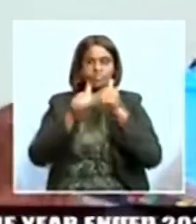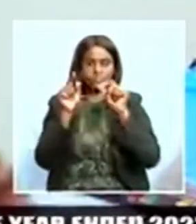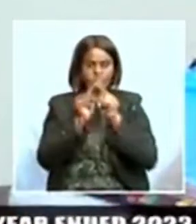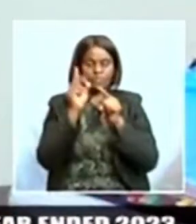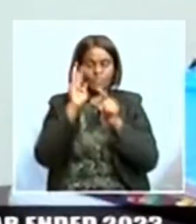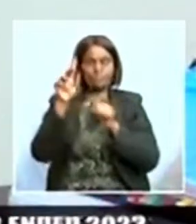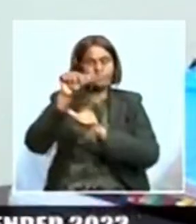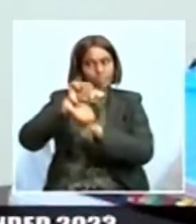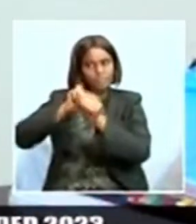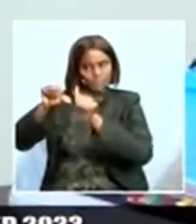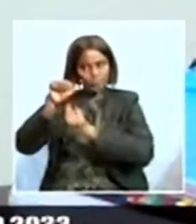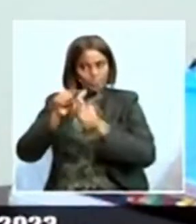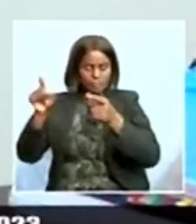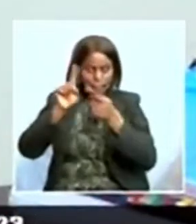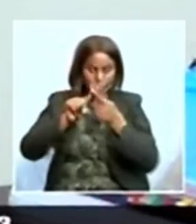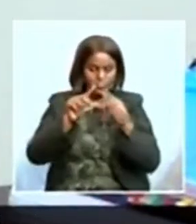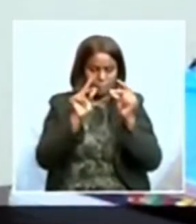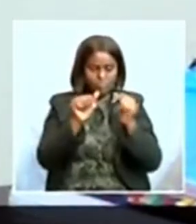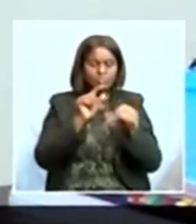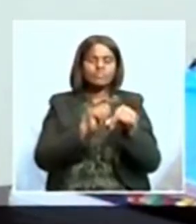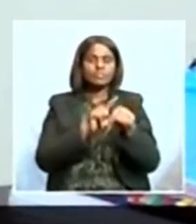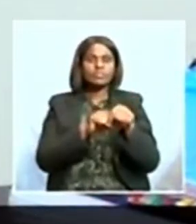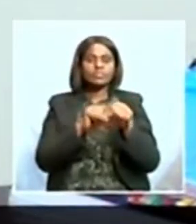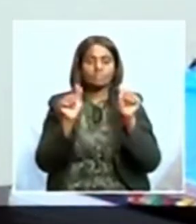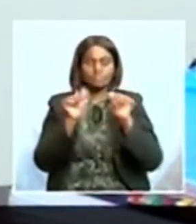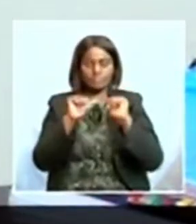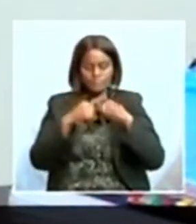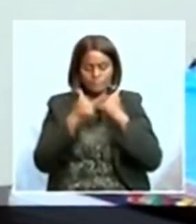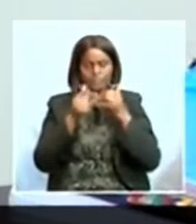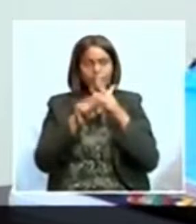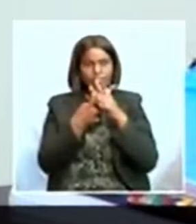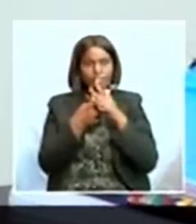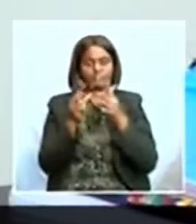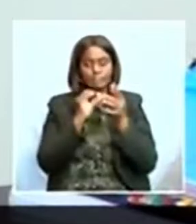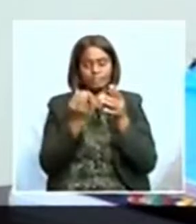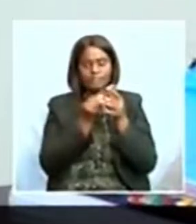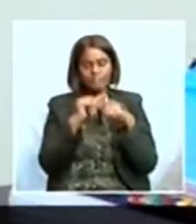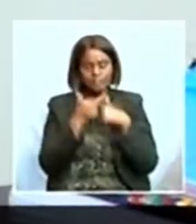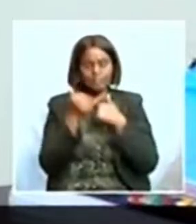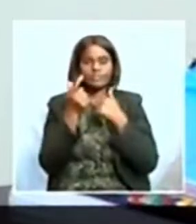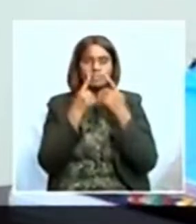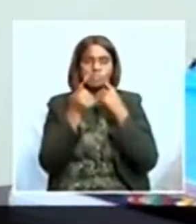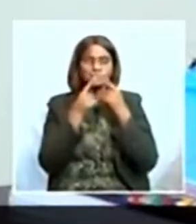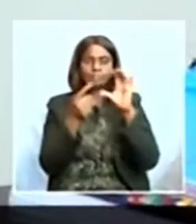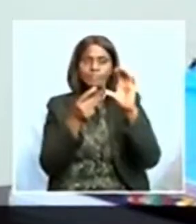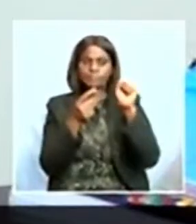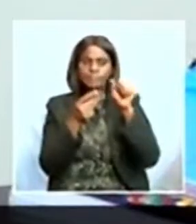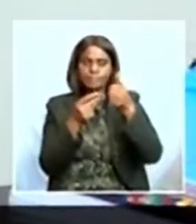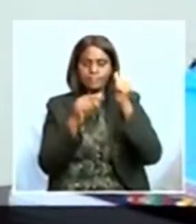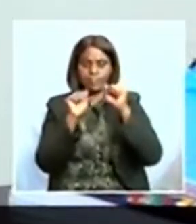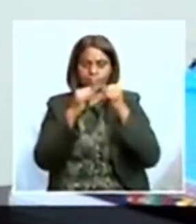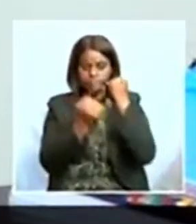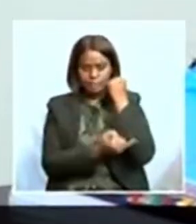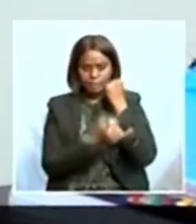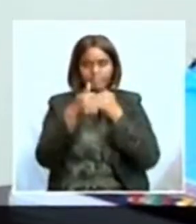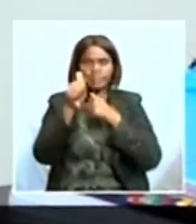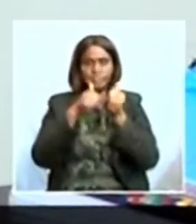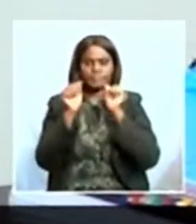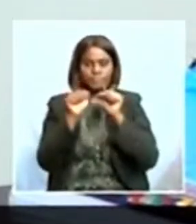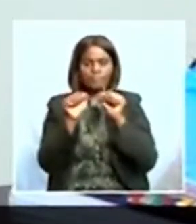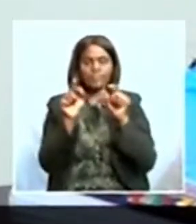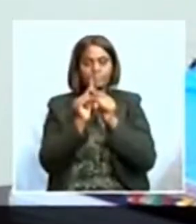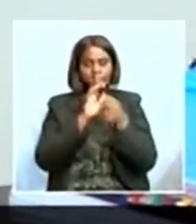go around until we get to a point where we begin our interaction. So CS, you may introduce yourself.